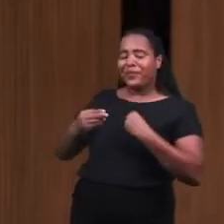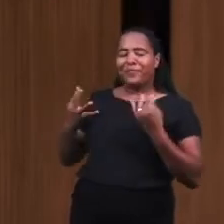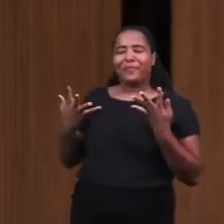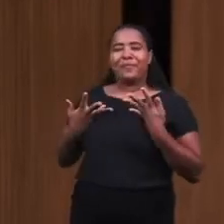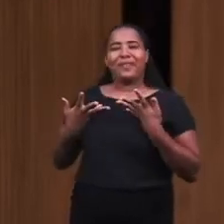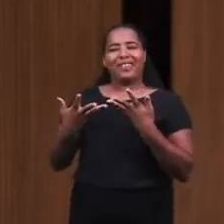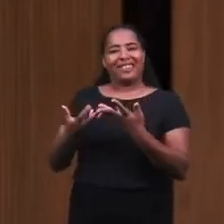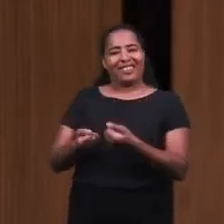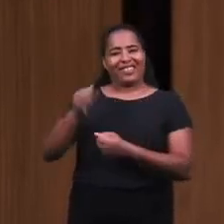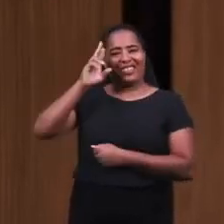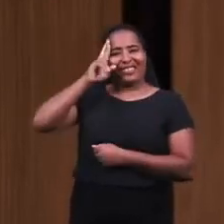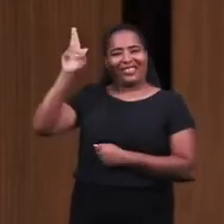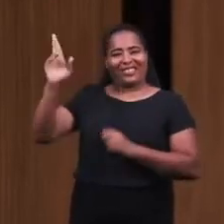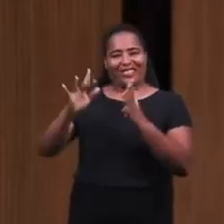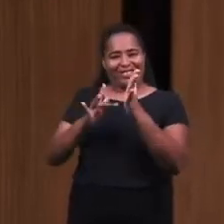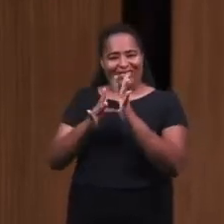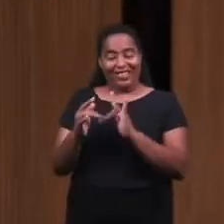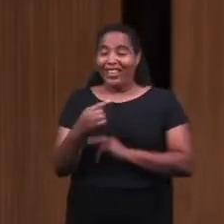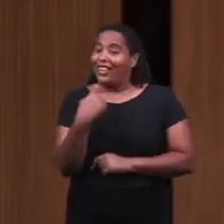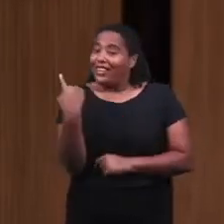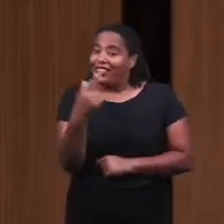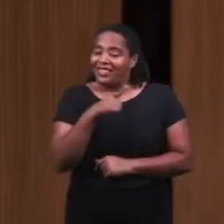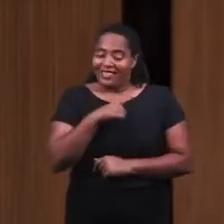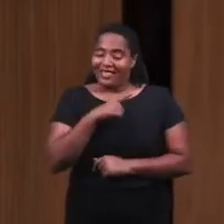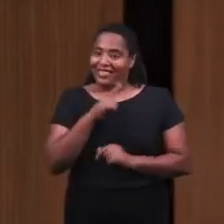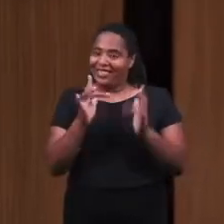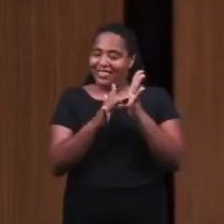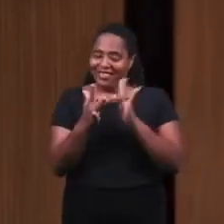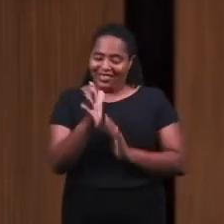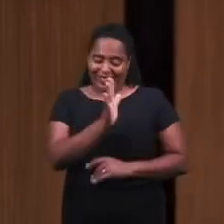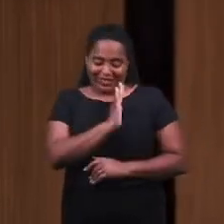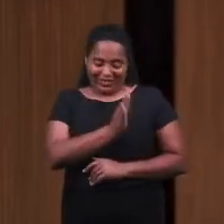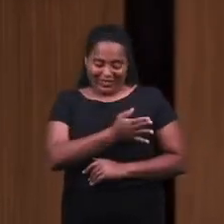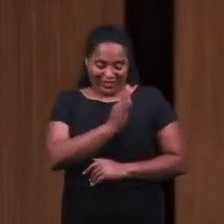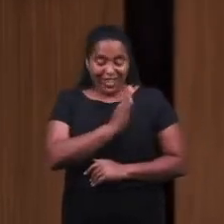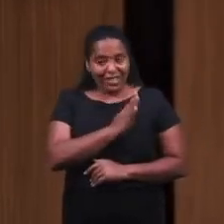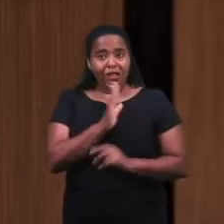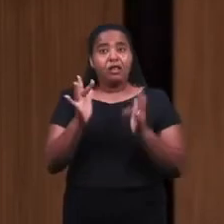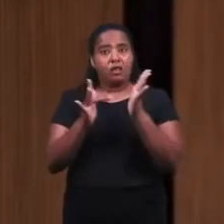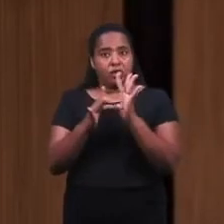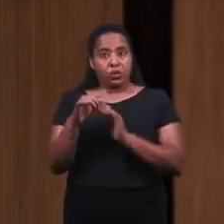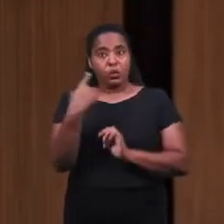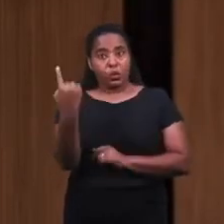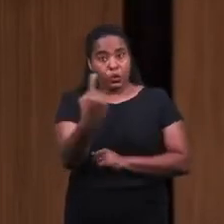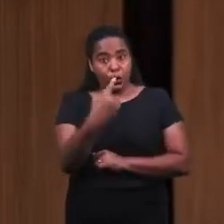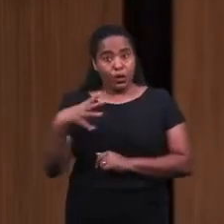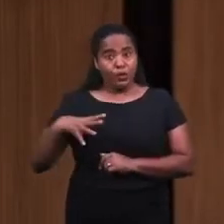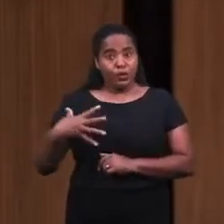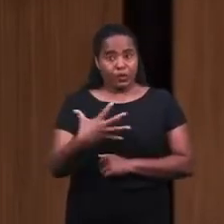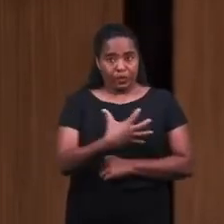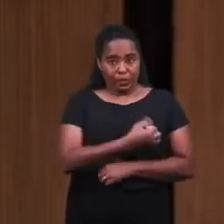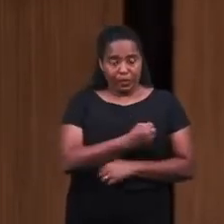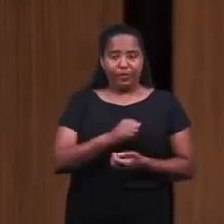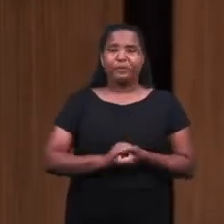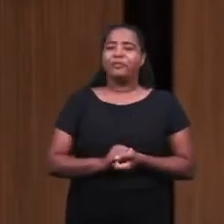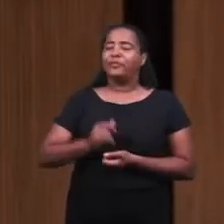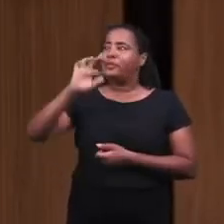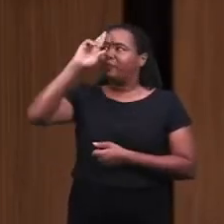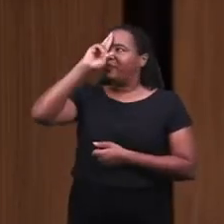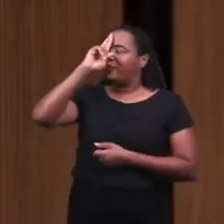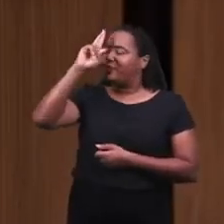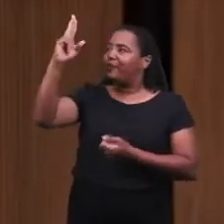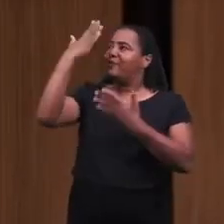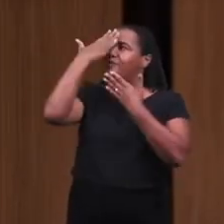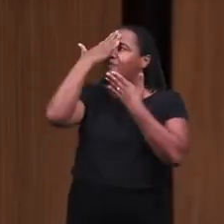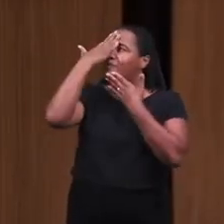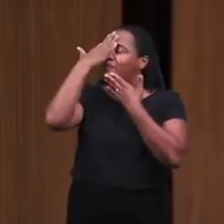present that He gave us, for having Jesus in our hearts, for having Jesus as our Savior. Lord, at this moment, we want to